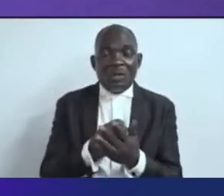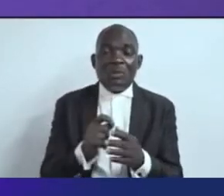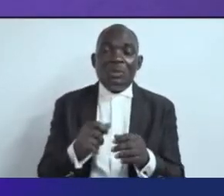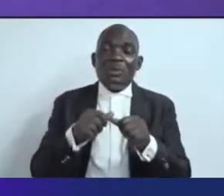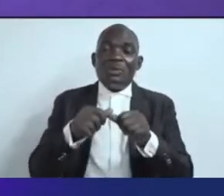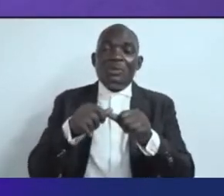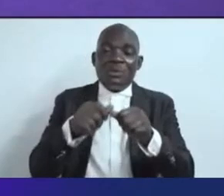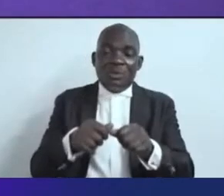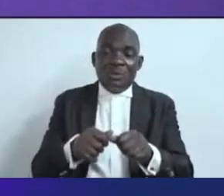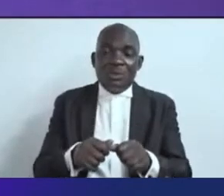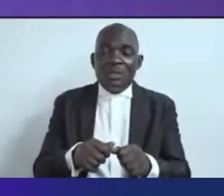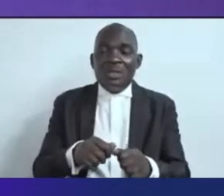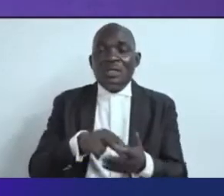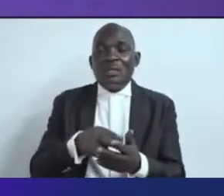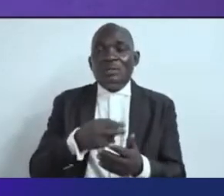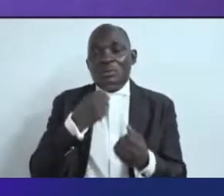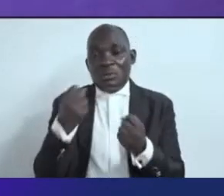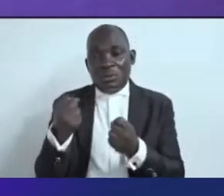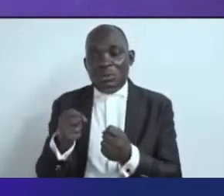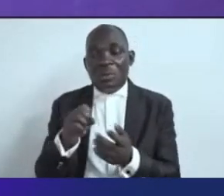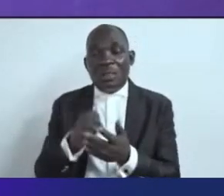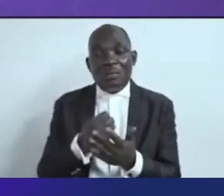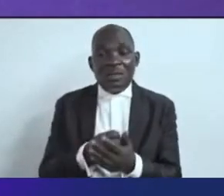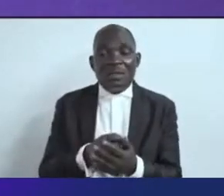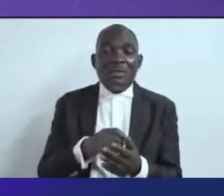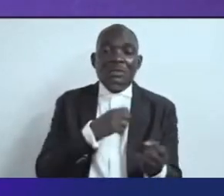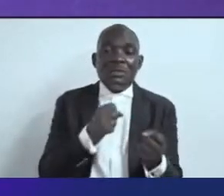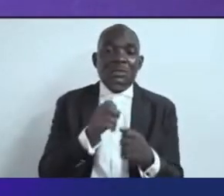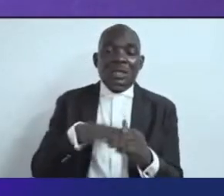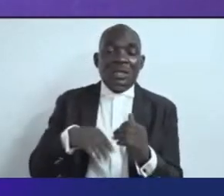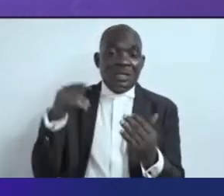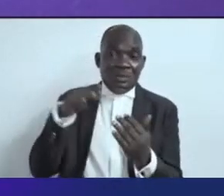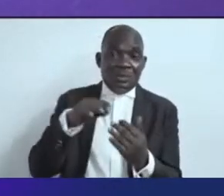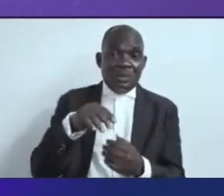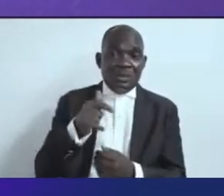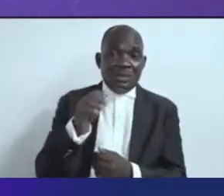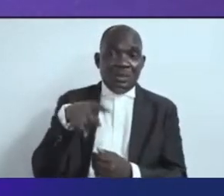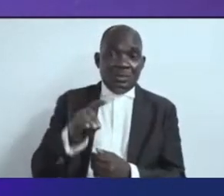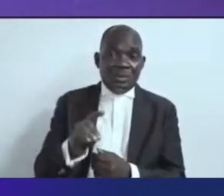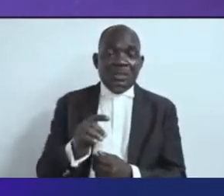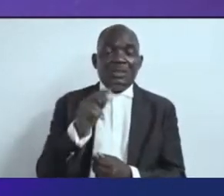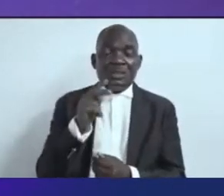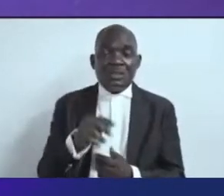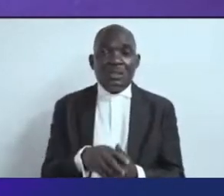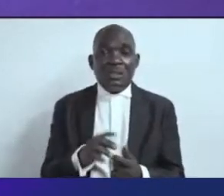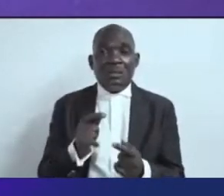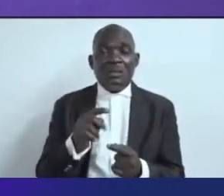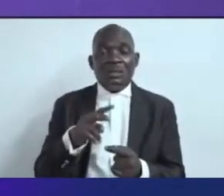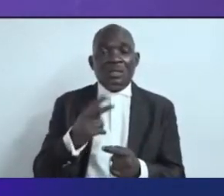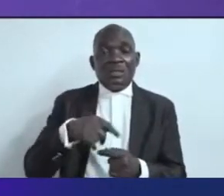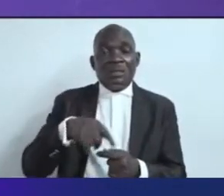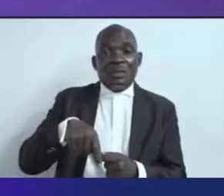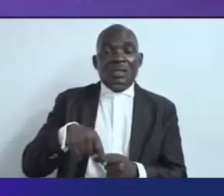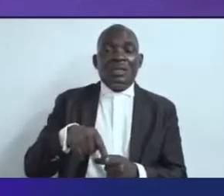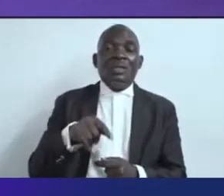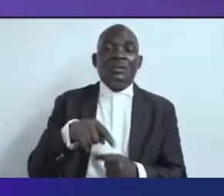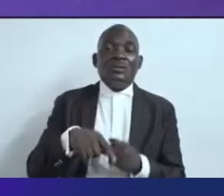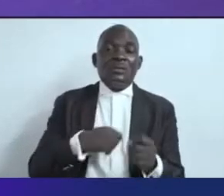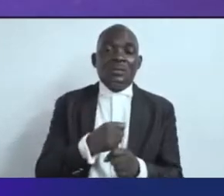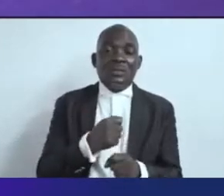continues to recover, evidenced by the stronger than expected GDP outturn for the second quarter of the